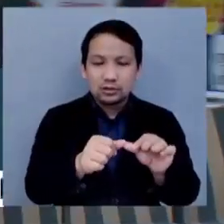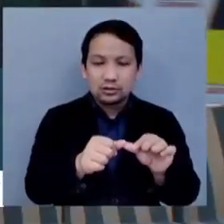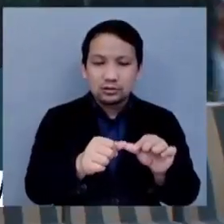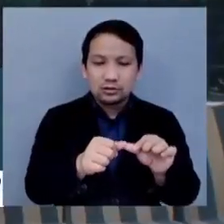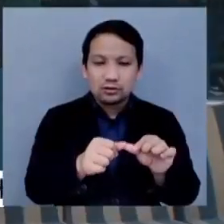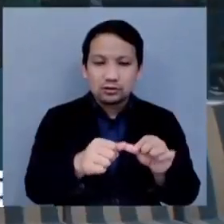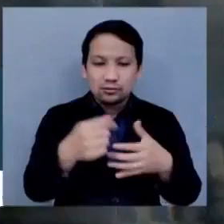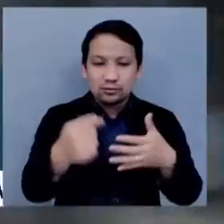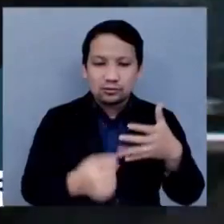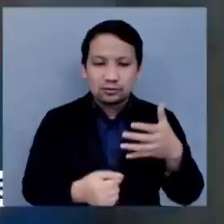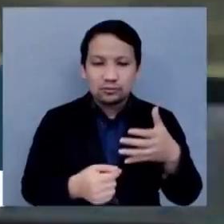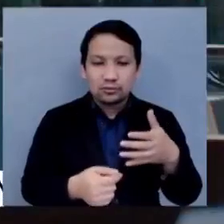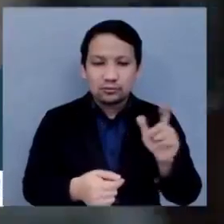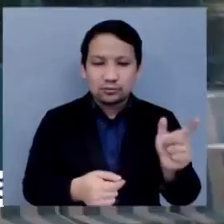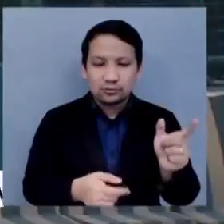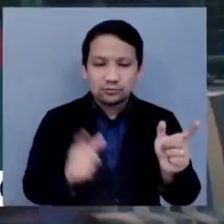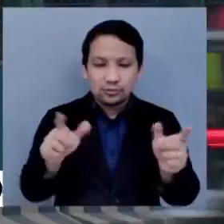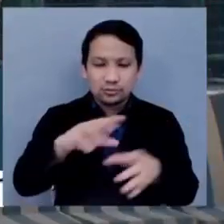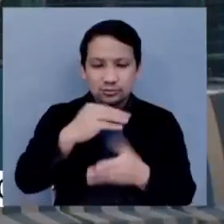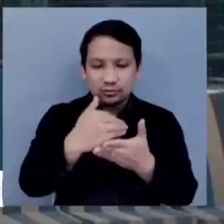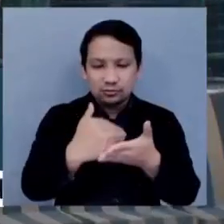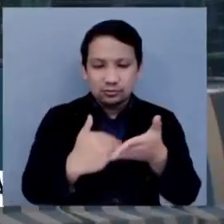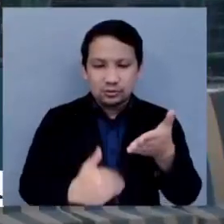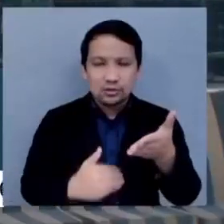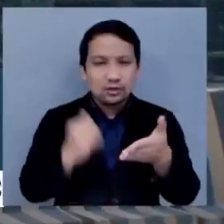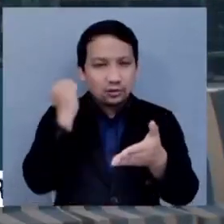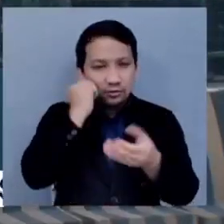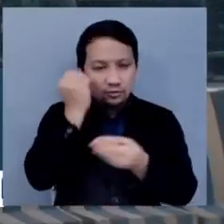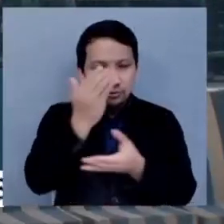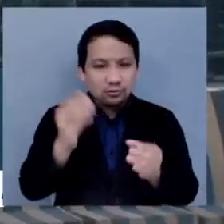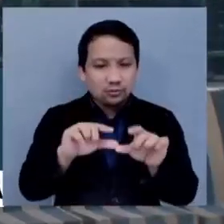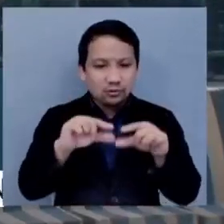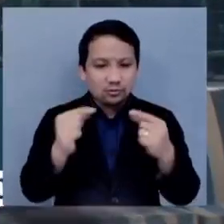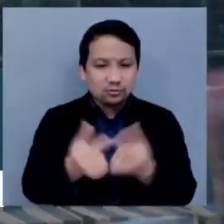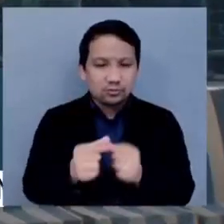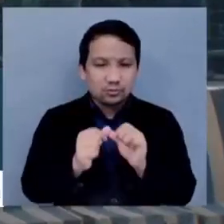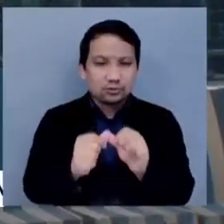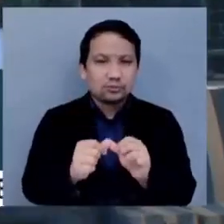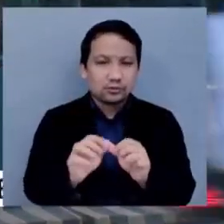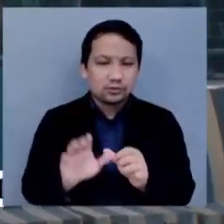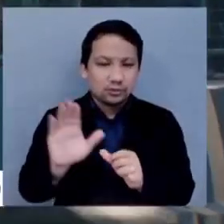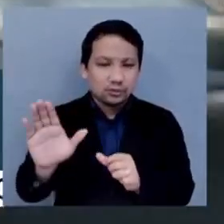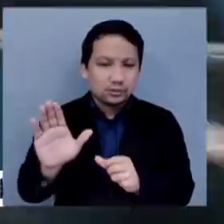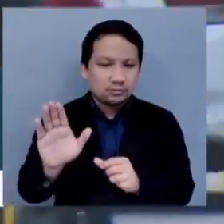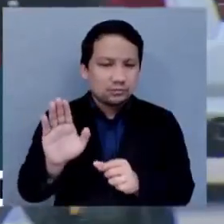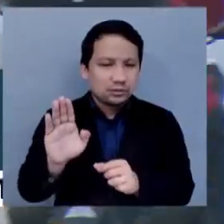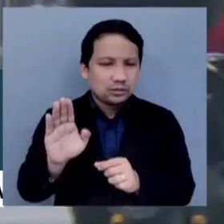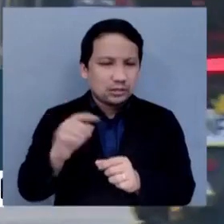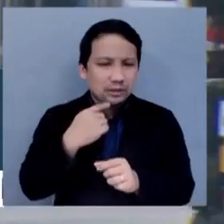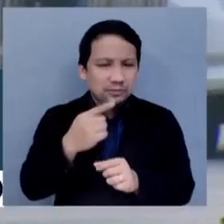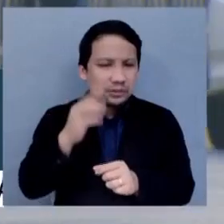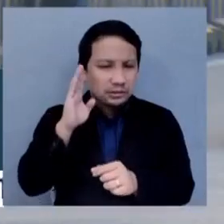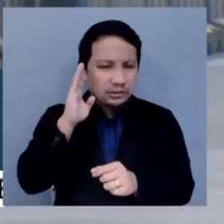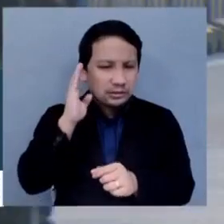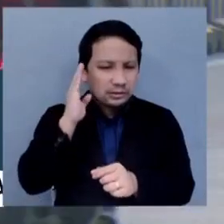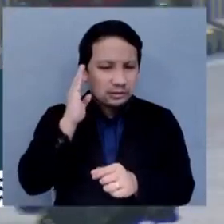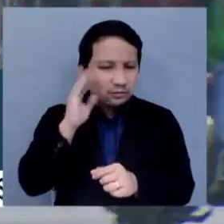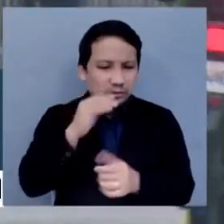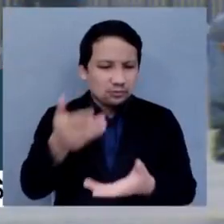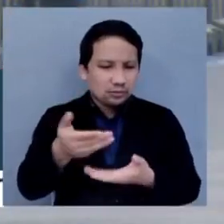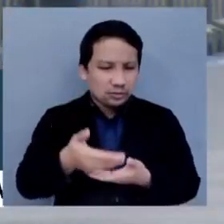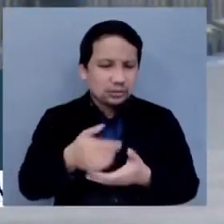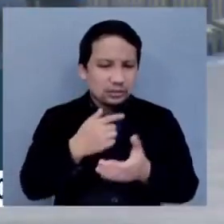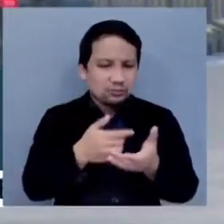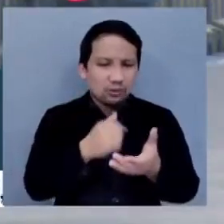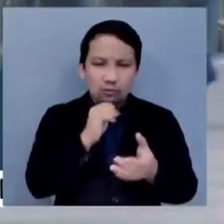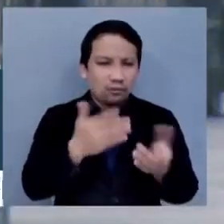for 2023, and there are already interested groups, according to Bautista, for non-submitted 8